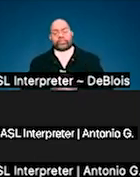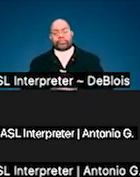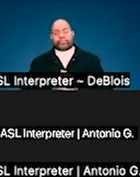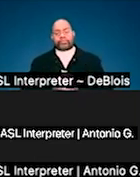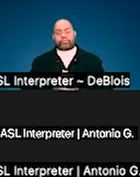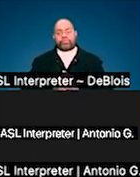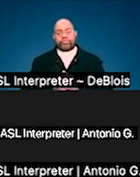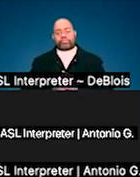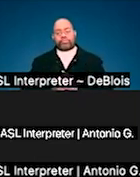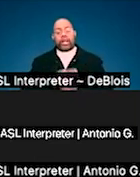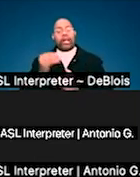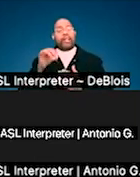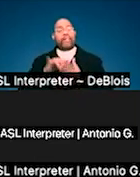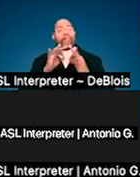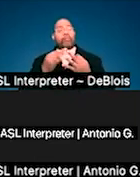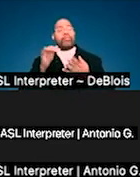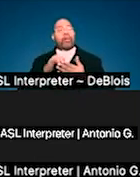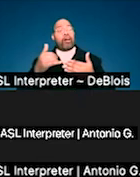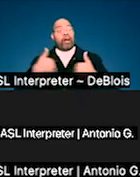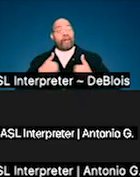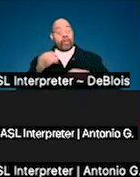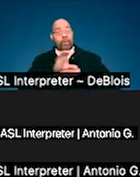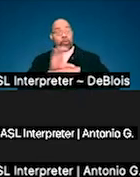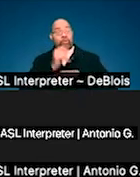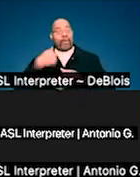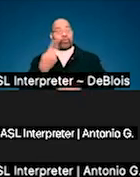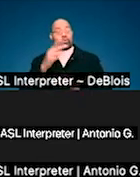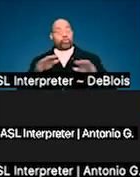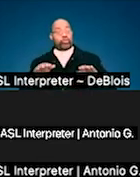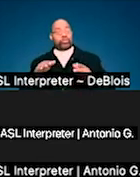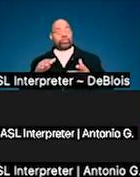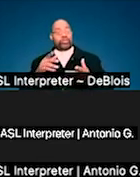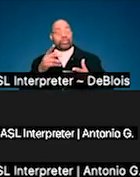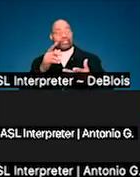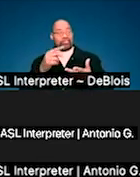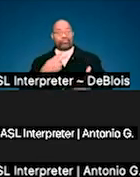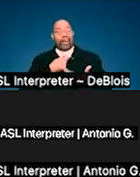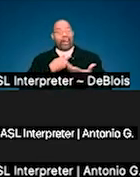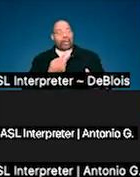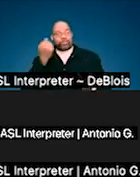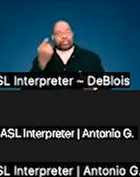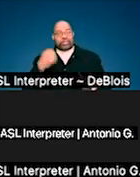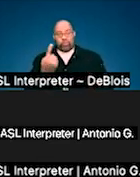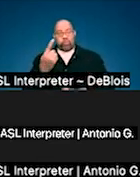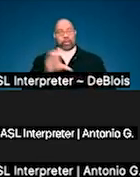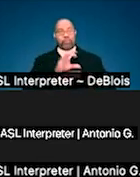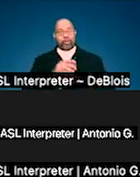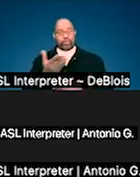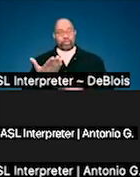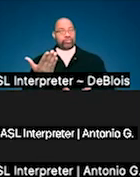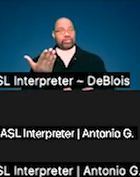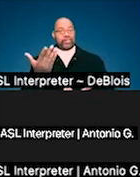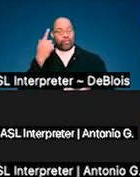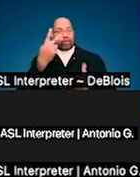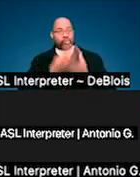And even those families that have a computer, if you have two children, well, then you're in a bad situation because you only have a computer that's available